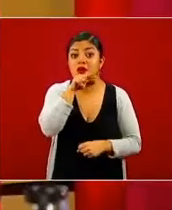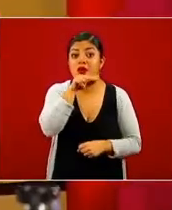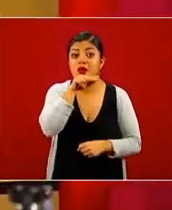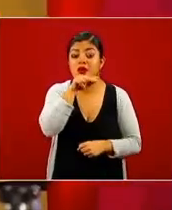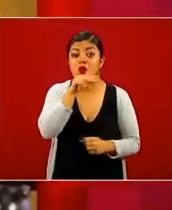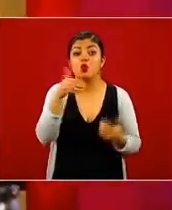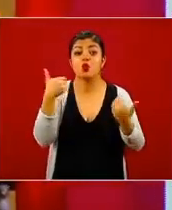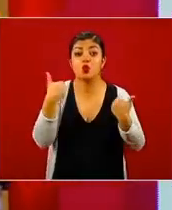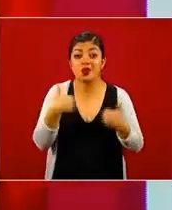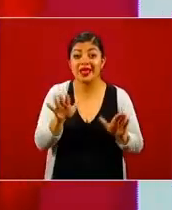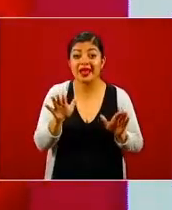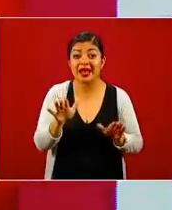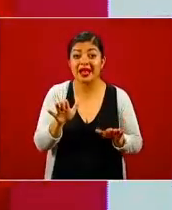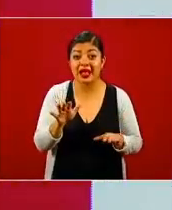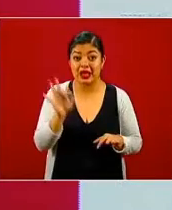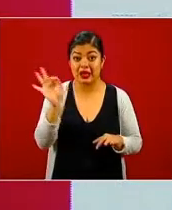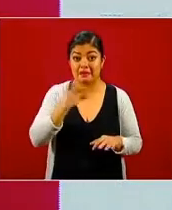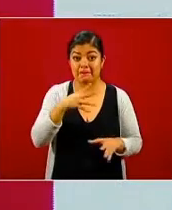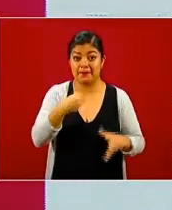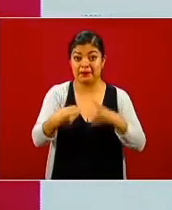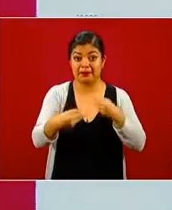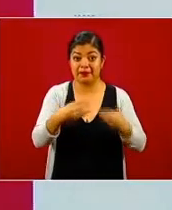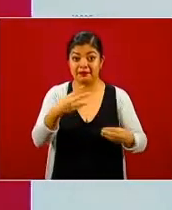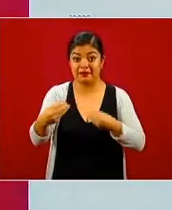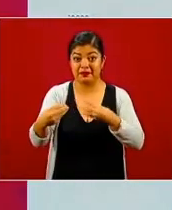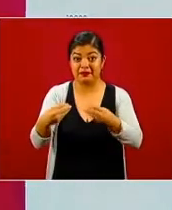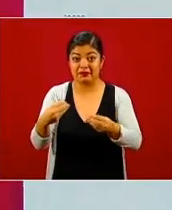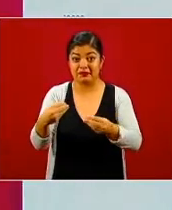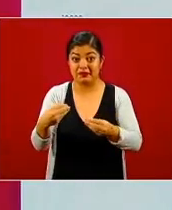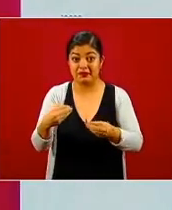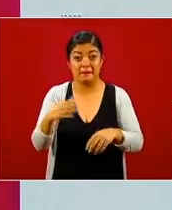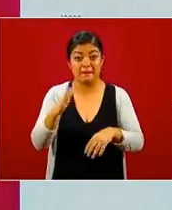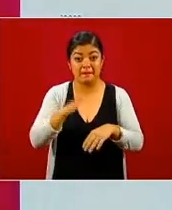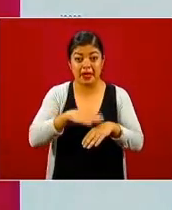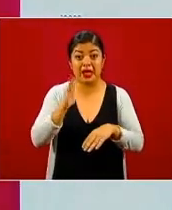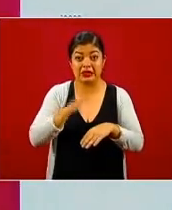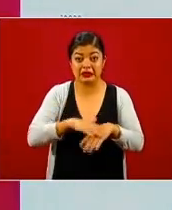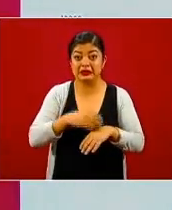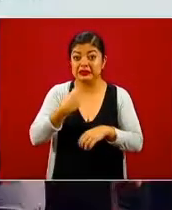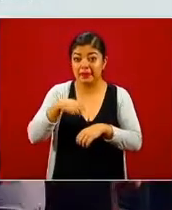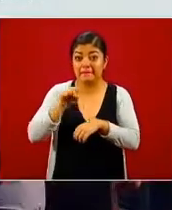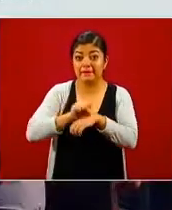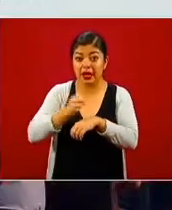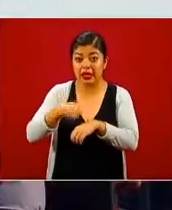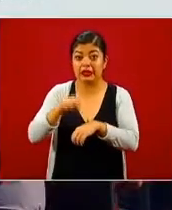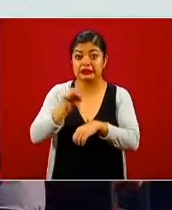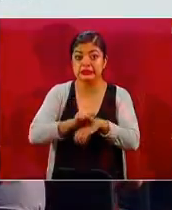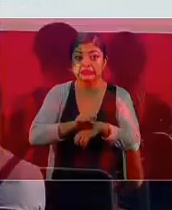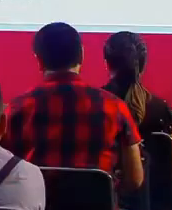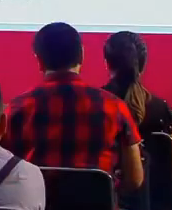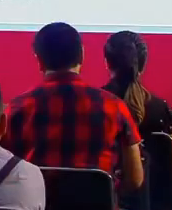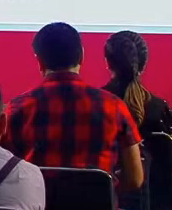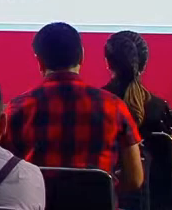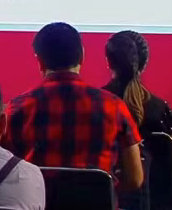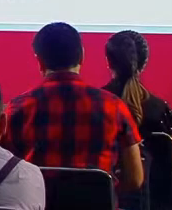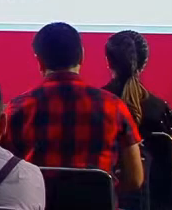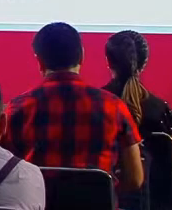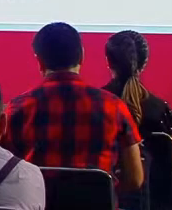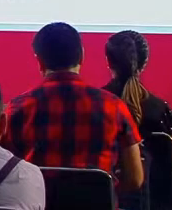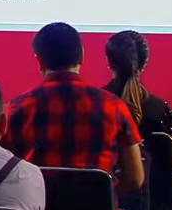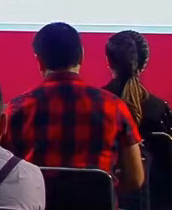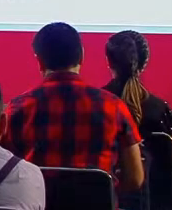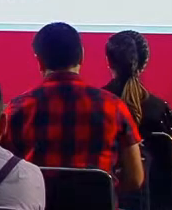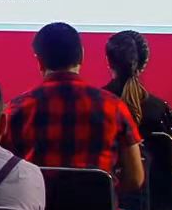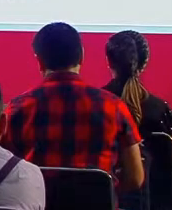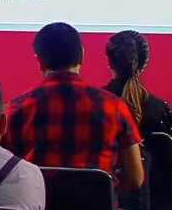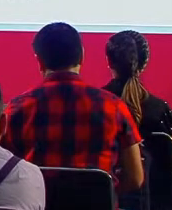no, because what is worrisome here is that we would have had so many cases. We would have had all the cases that we could